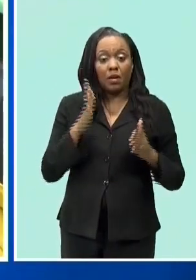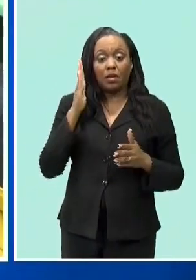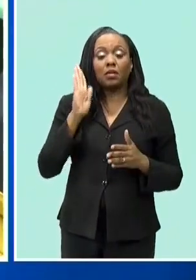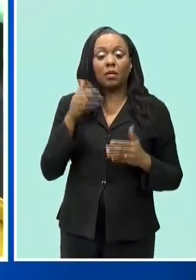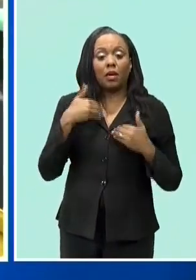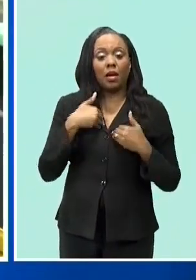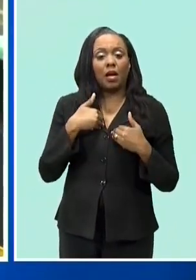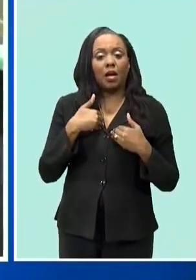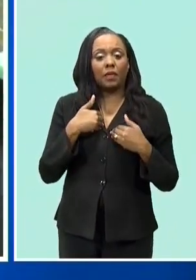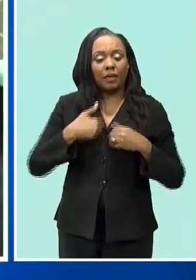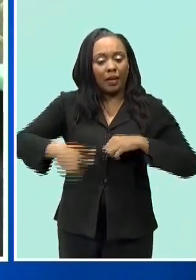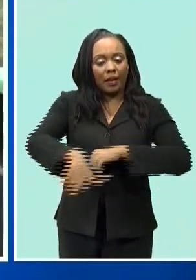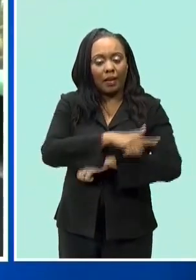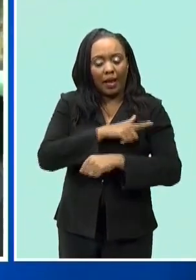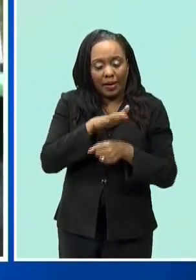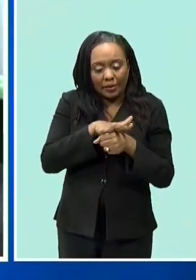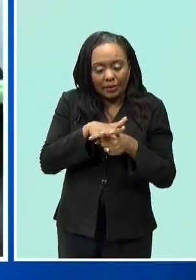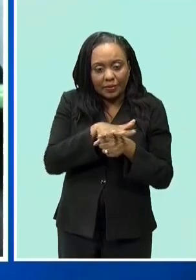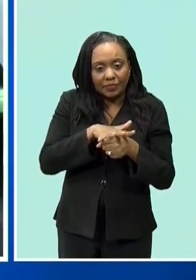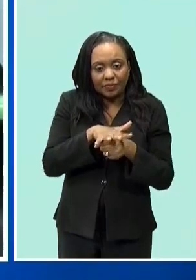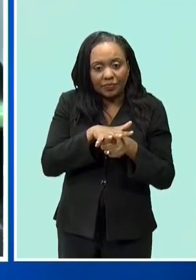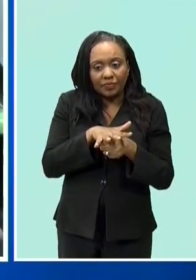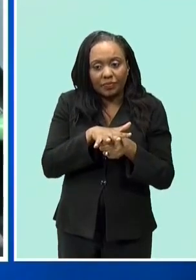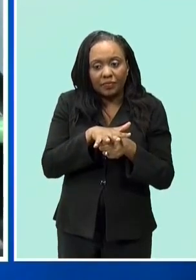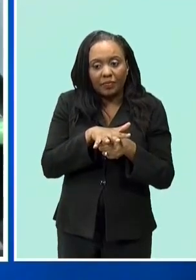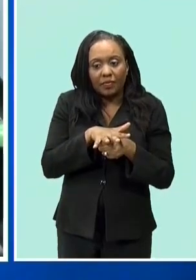land. That land will be leased at a rate